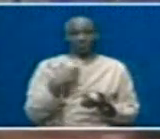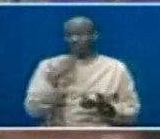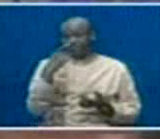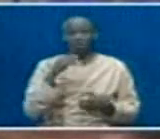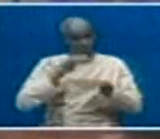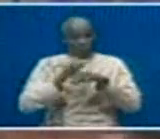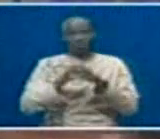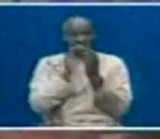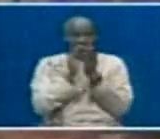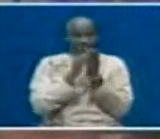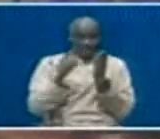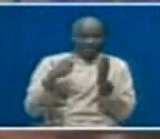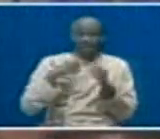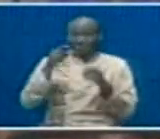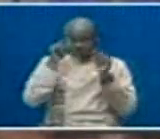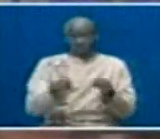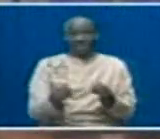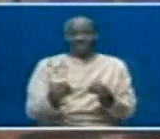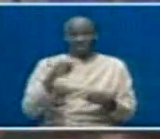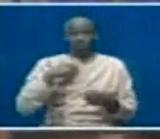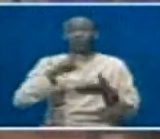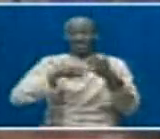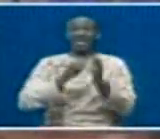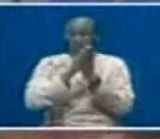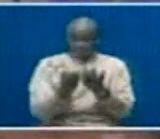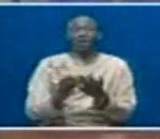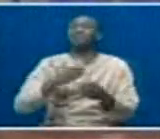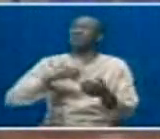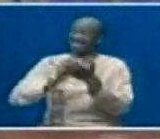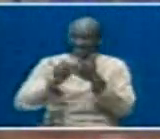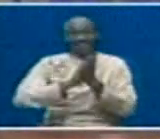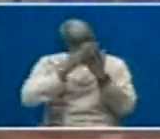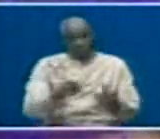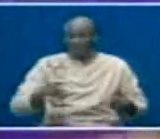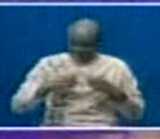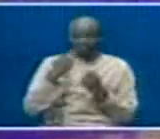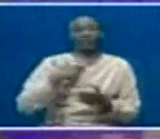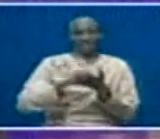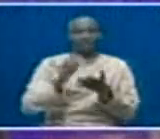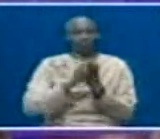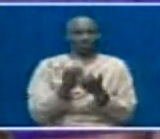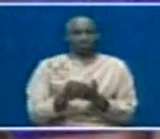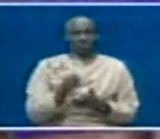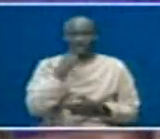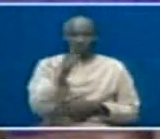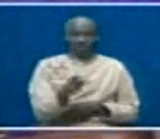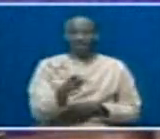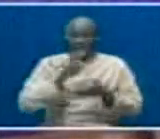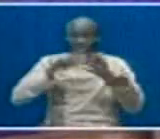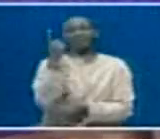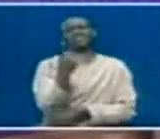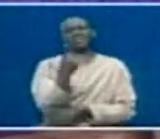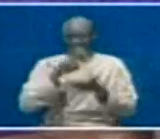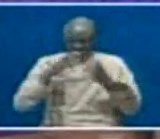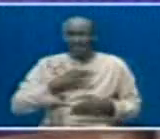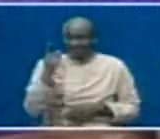things. But I saw your book today. Yes. You've written a book. I'm going to write a book. I guarantee you that. But do me a favor, Sal. Yeah. Read it first. No,